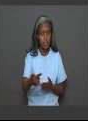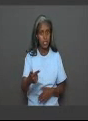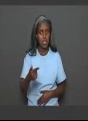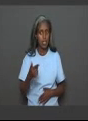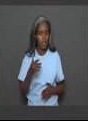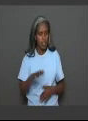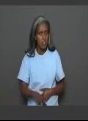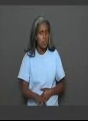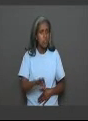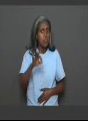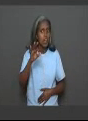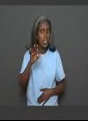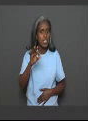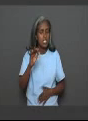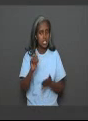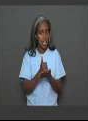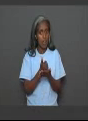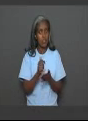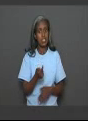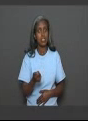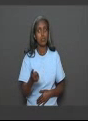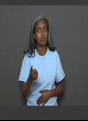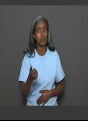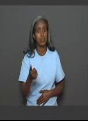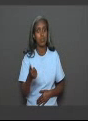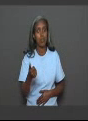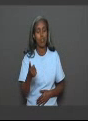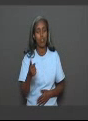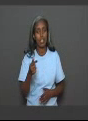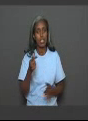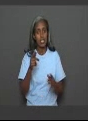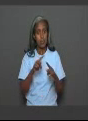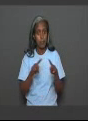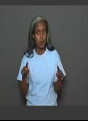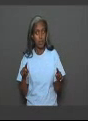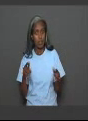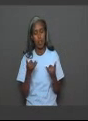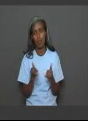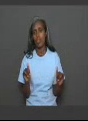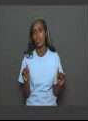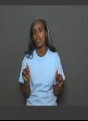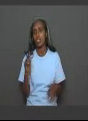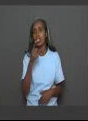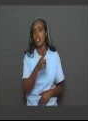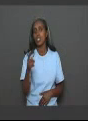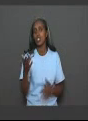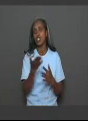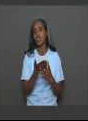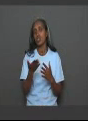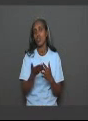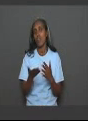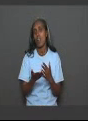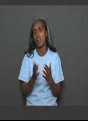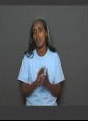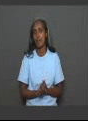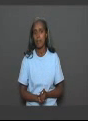Next, let us find the average speed of the particle over